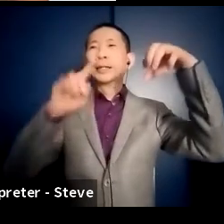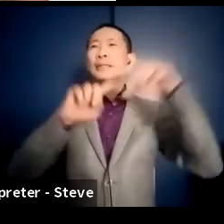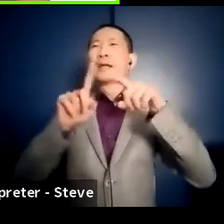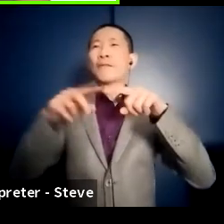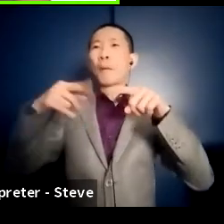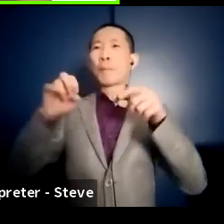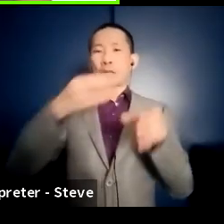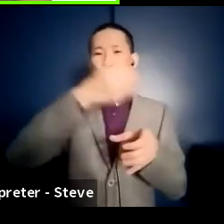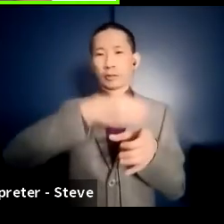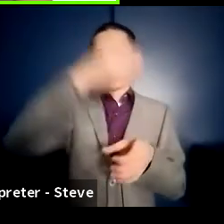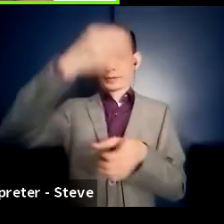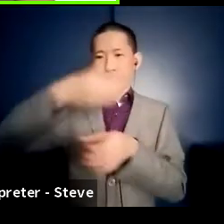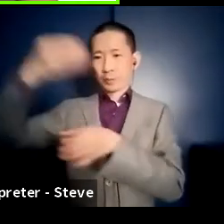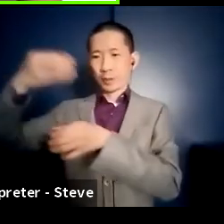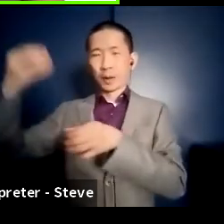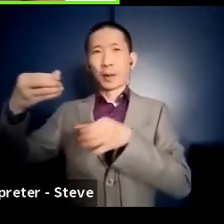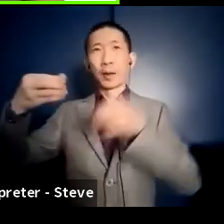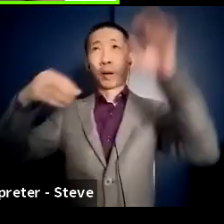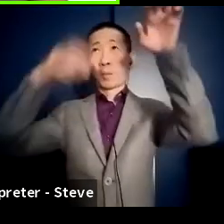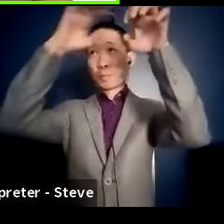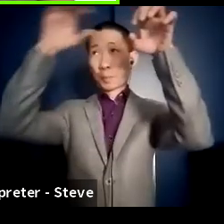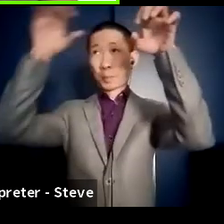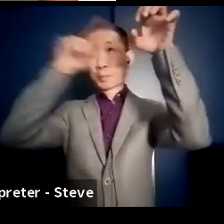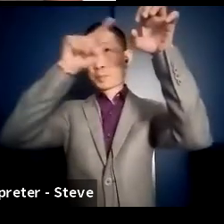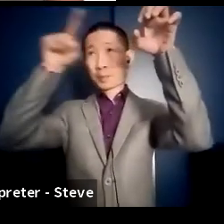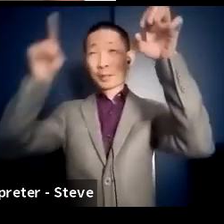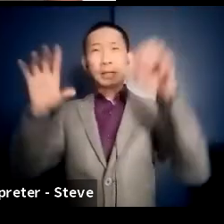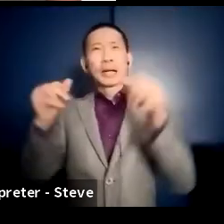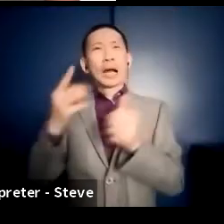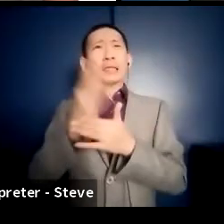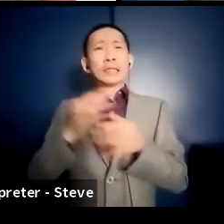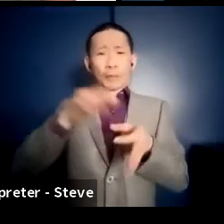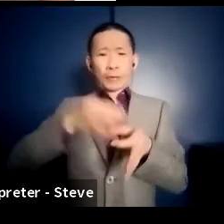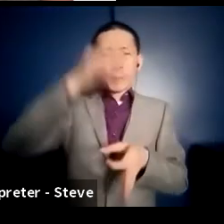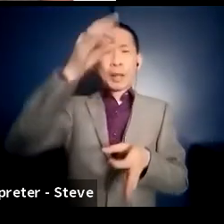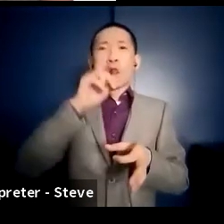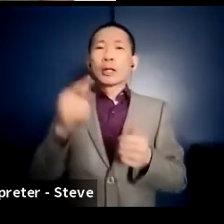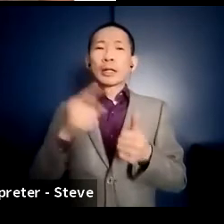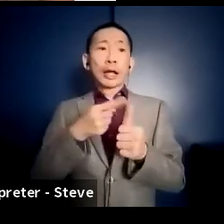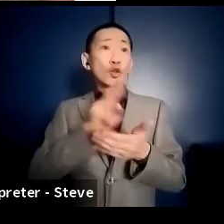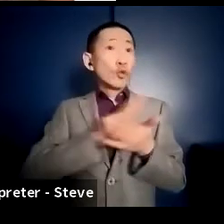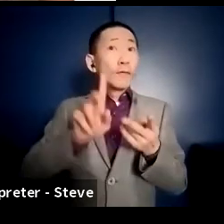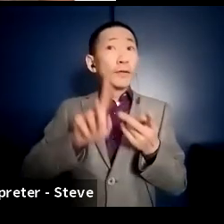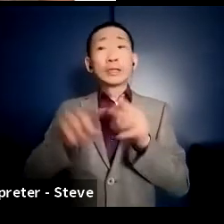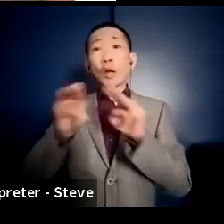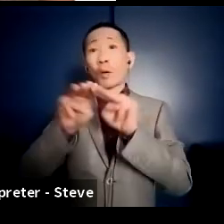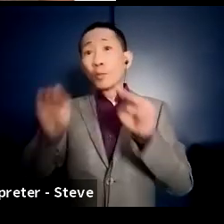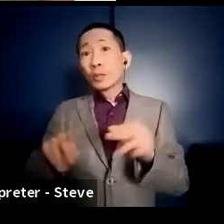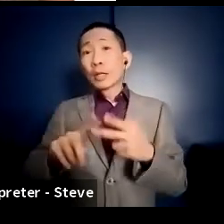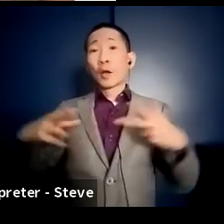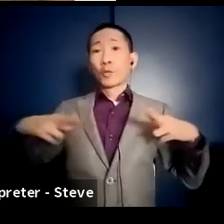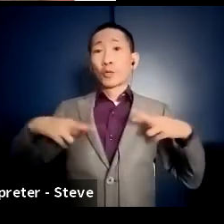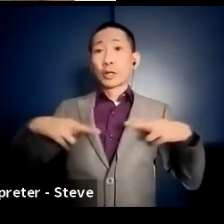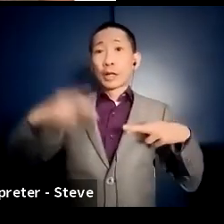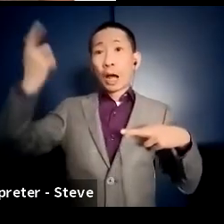and some of the pillars were universities, museums, pension funds,